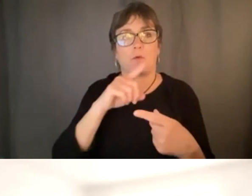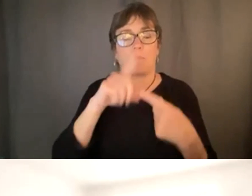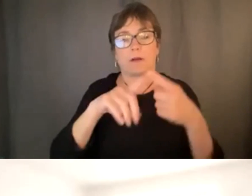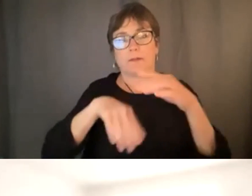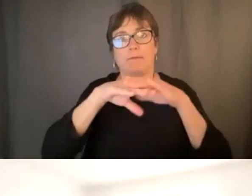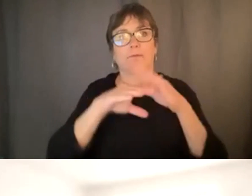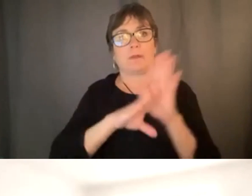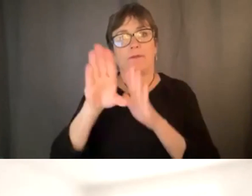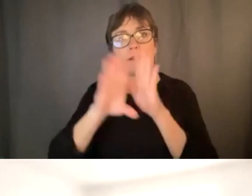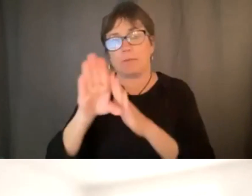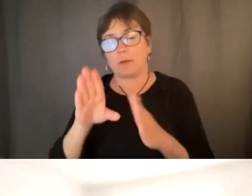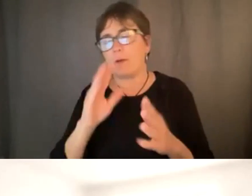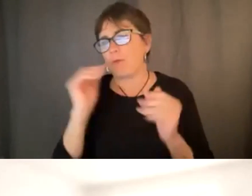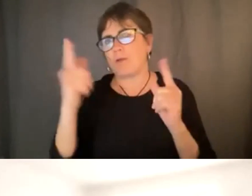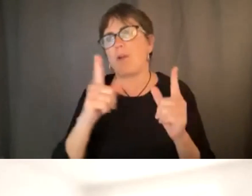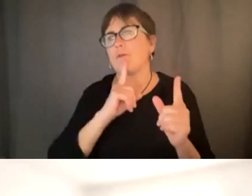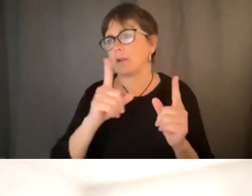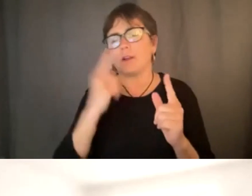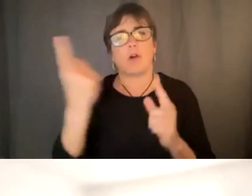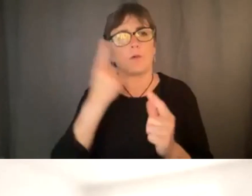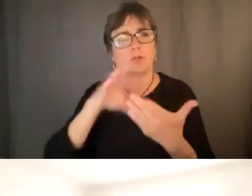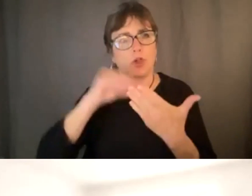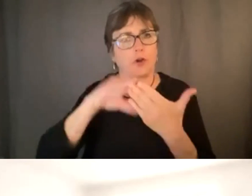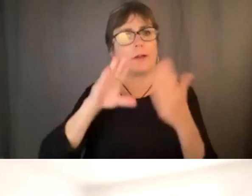so that was an interesting piece,